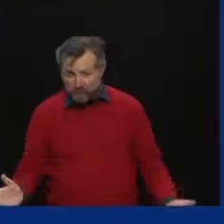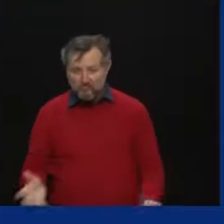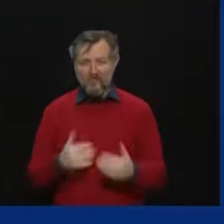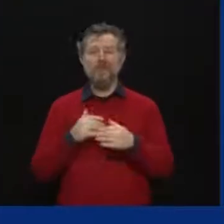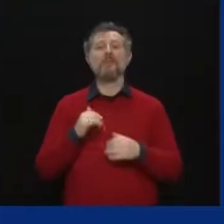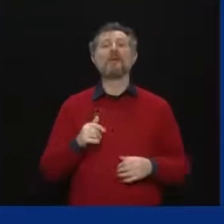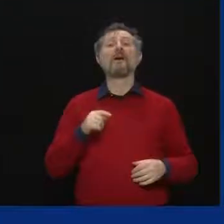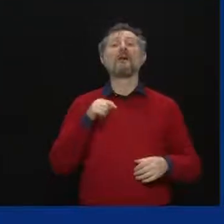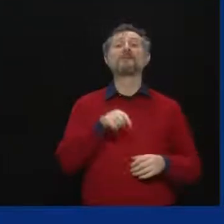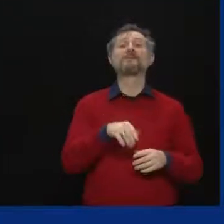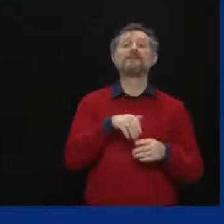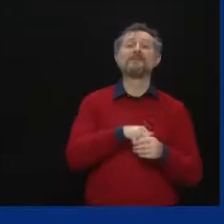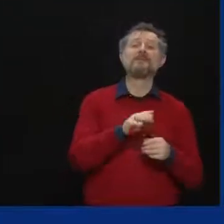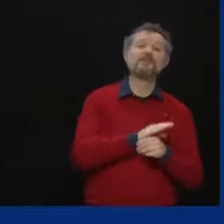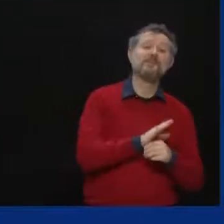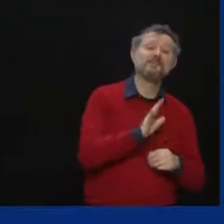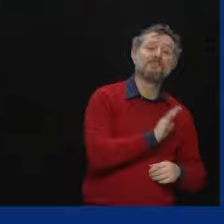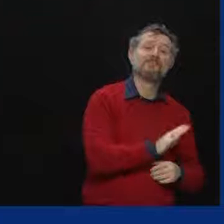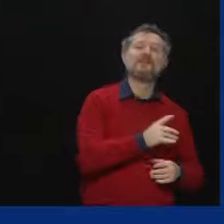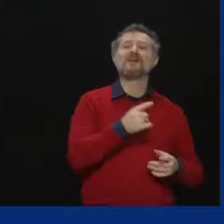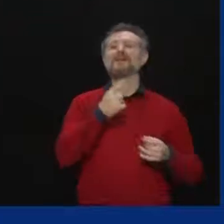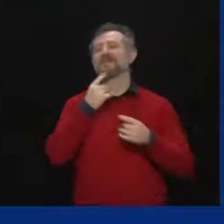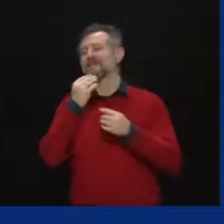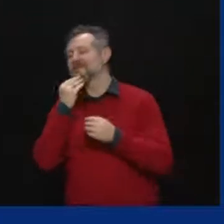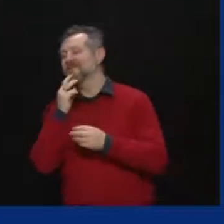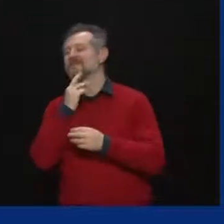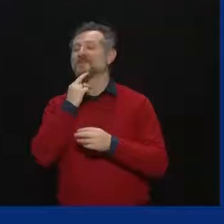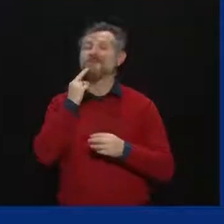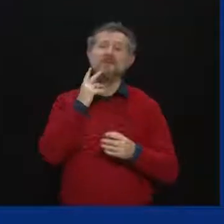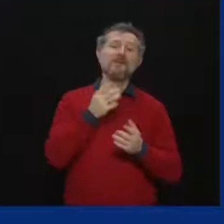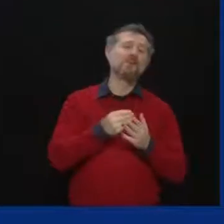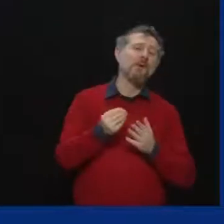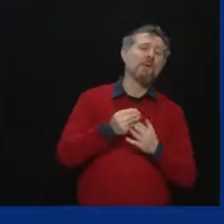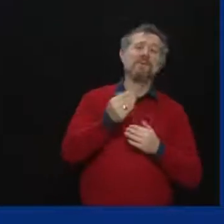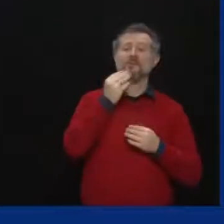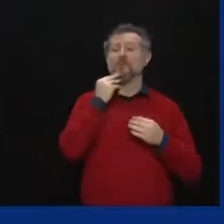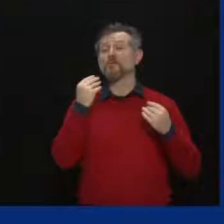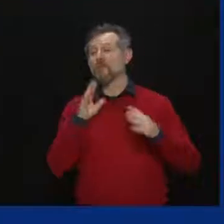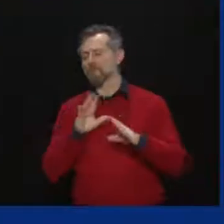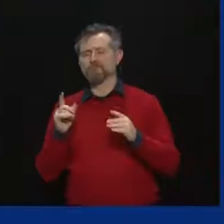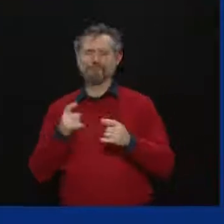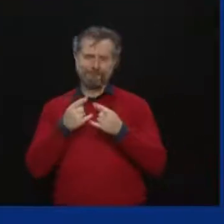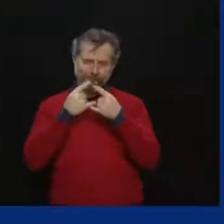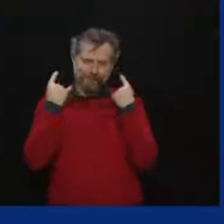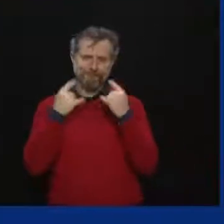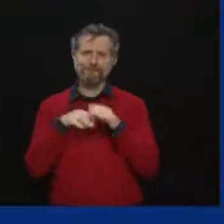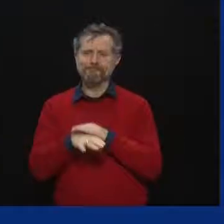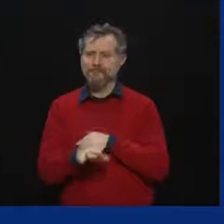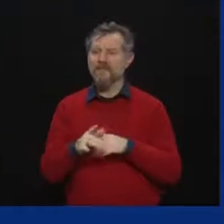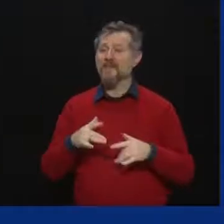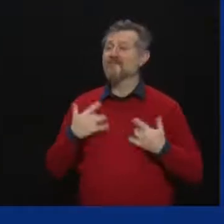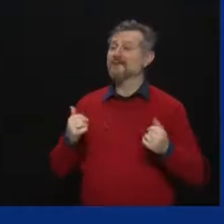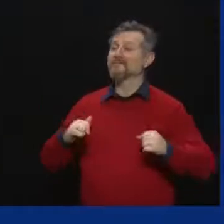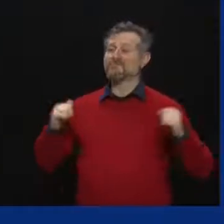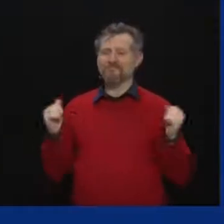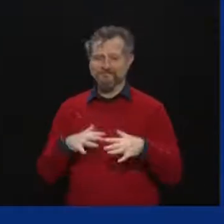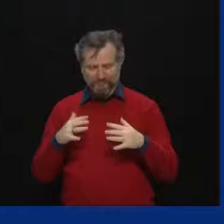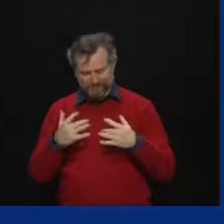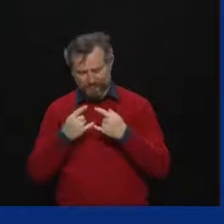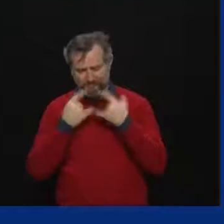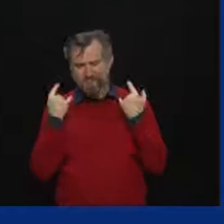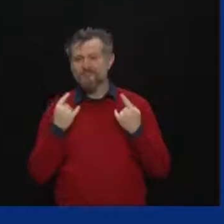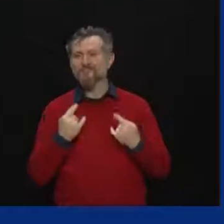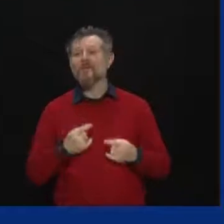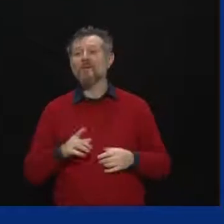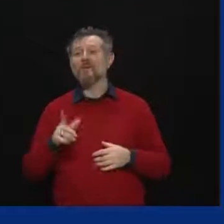residences, particularly businesses, restaurants, shops, the large big box stores, event gathering spaces. We really